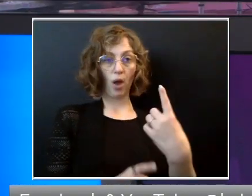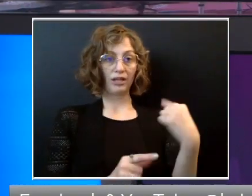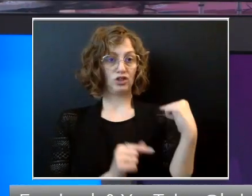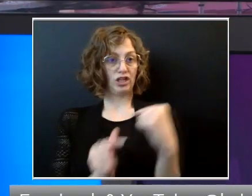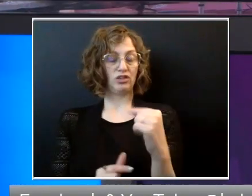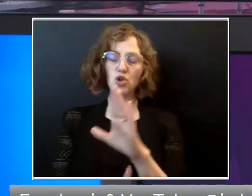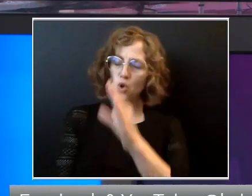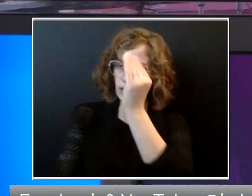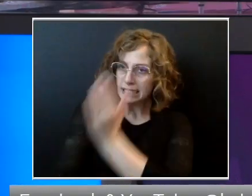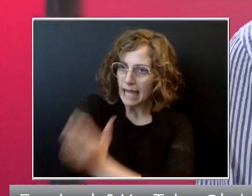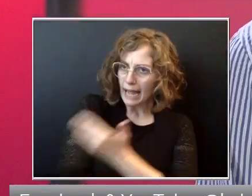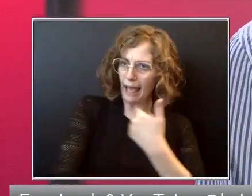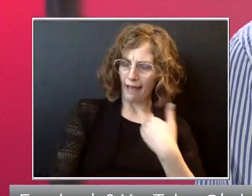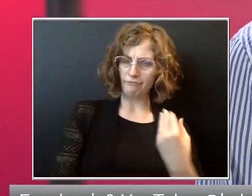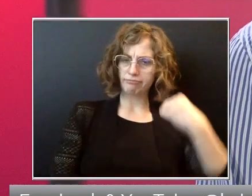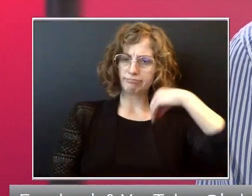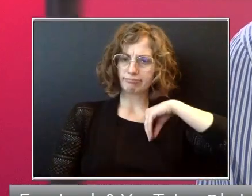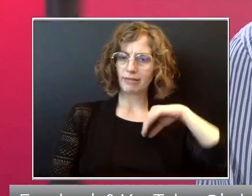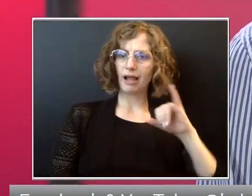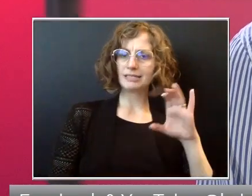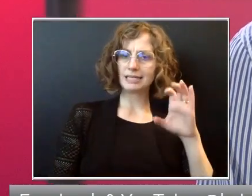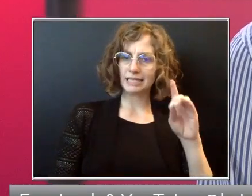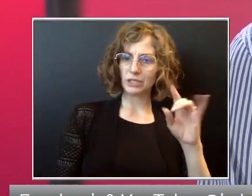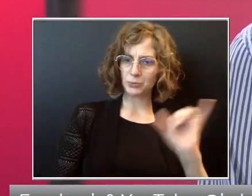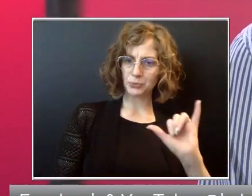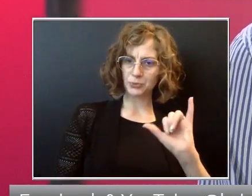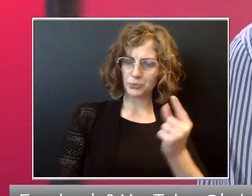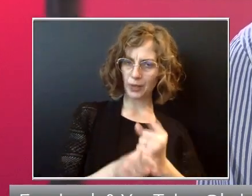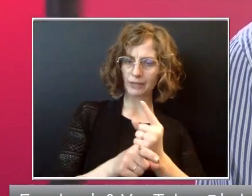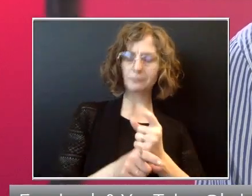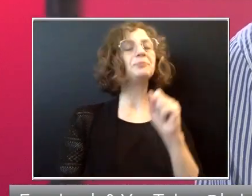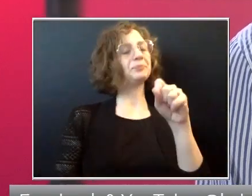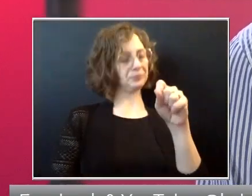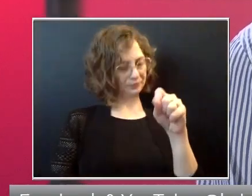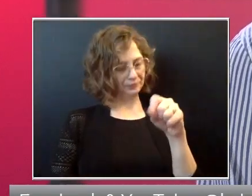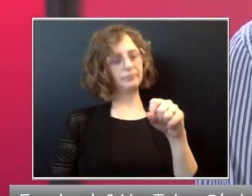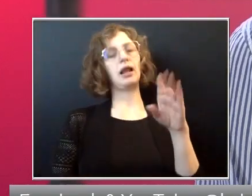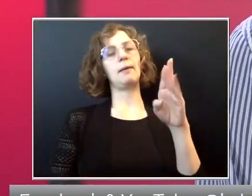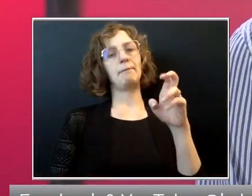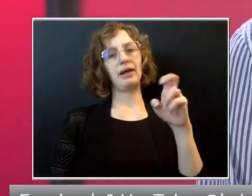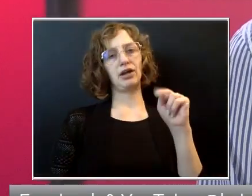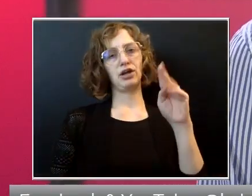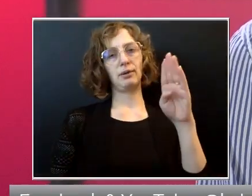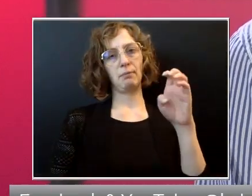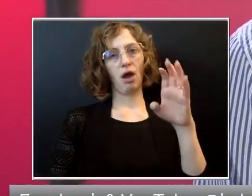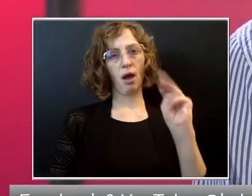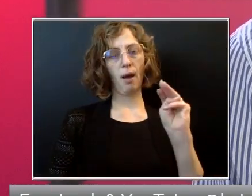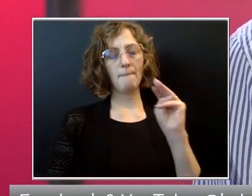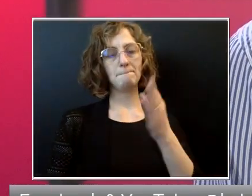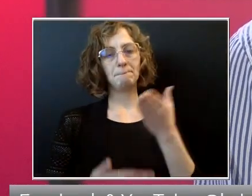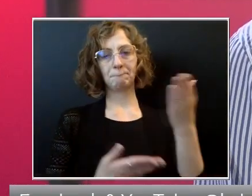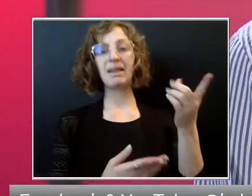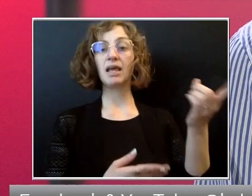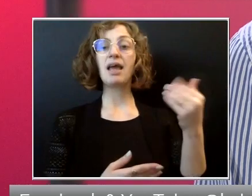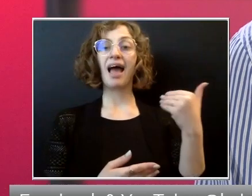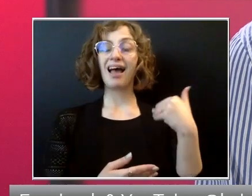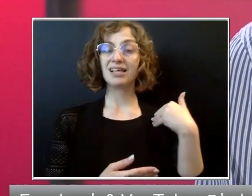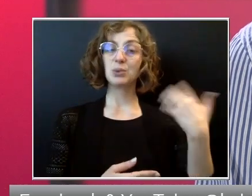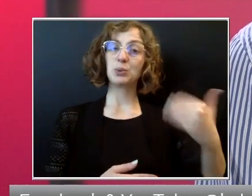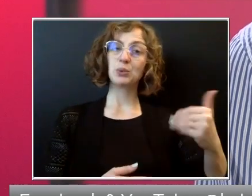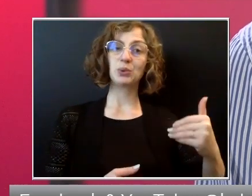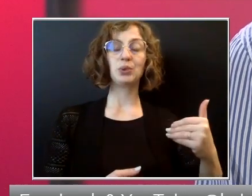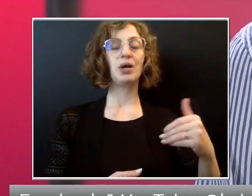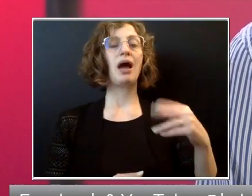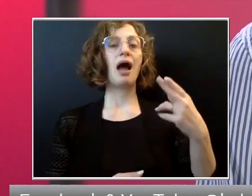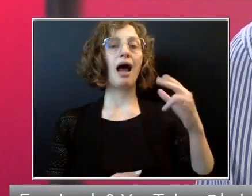Correct. Dr. Barenbaum recommended, he has marked hypertrophy, and Dr. Barenbaum recommended that he